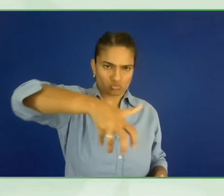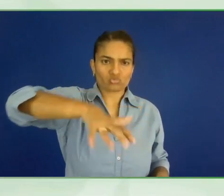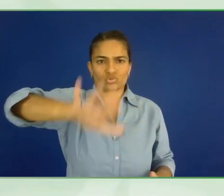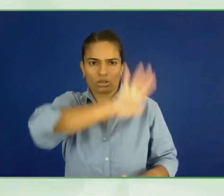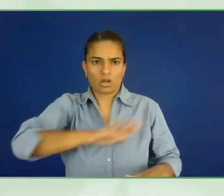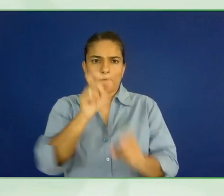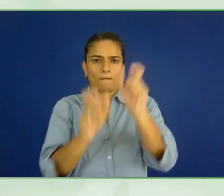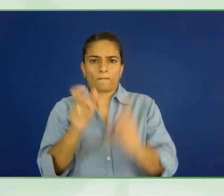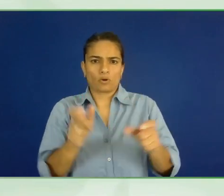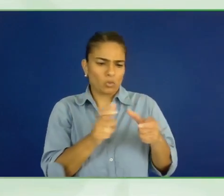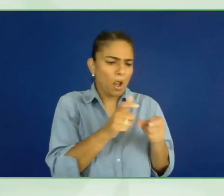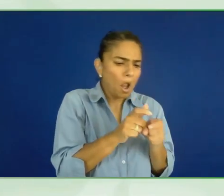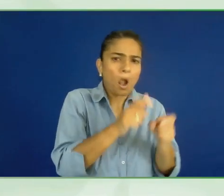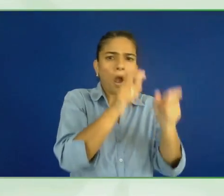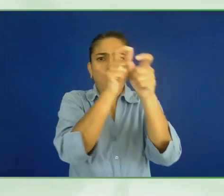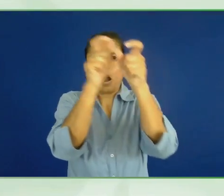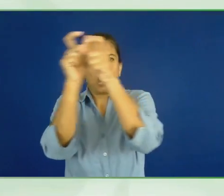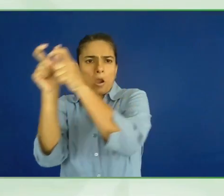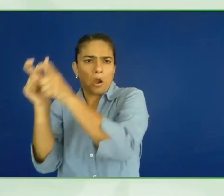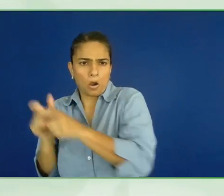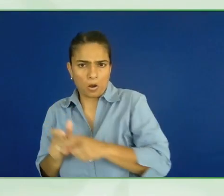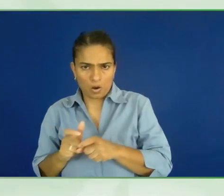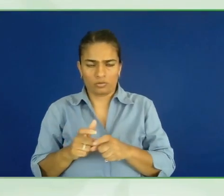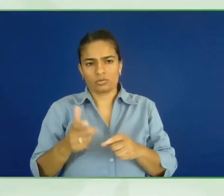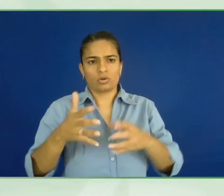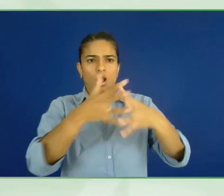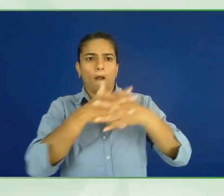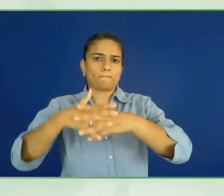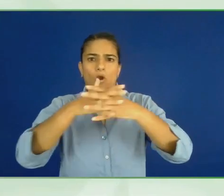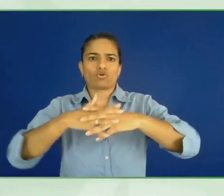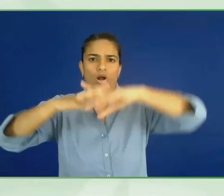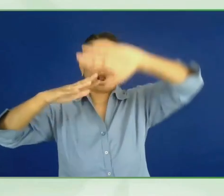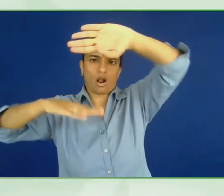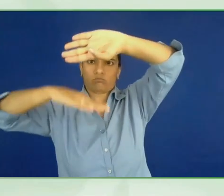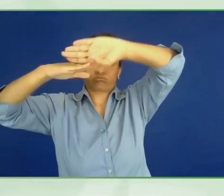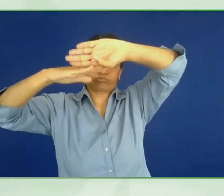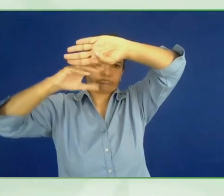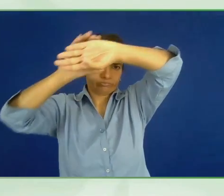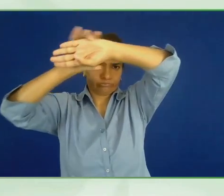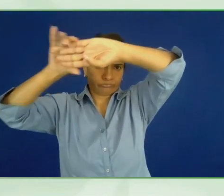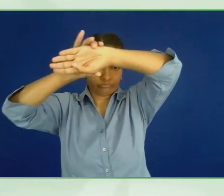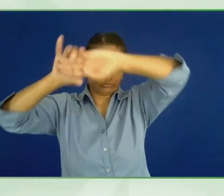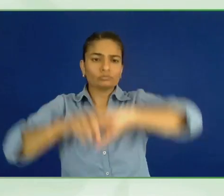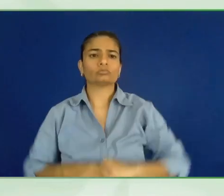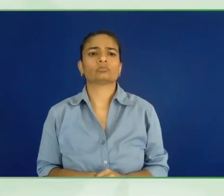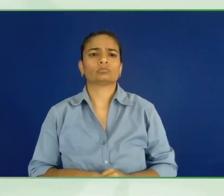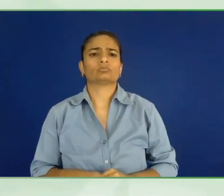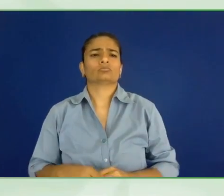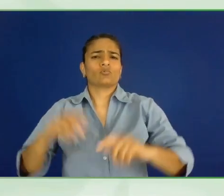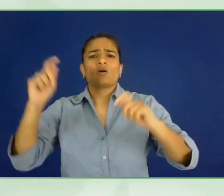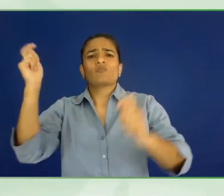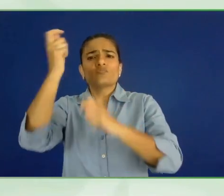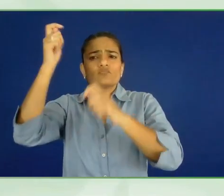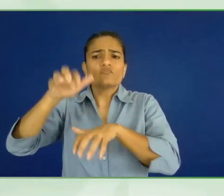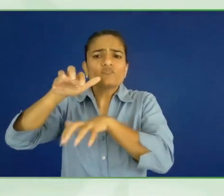then rural towns and cities around. And so we also face very different labor market